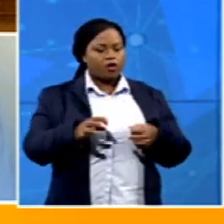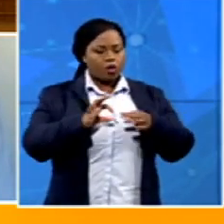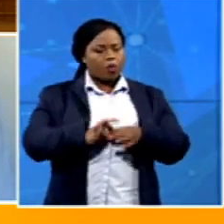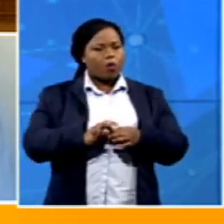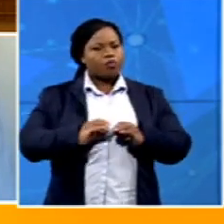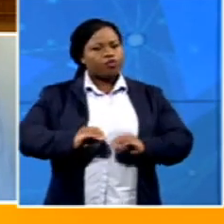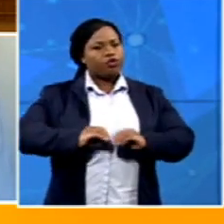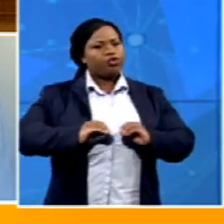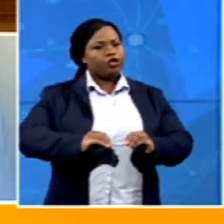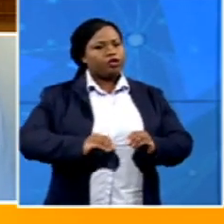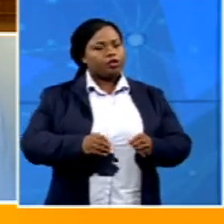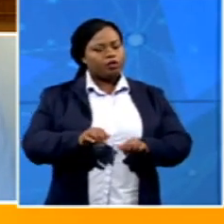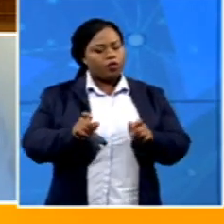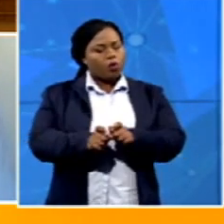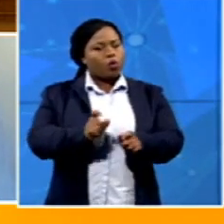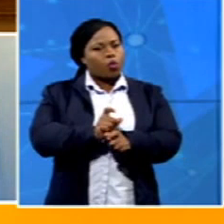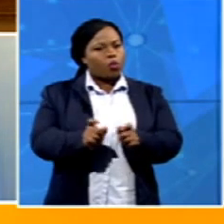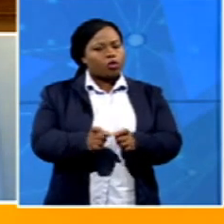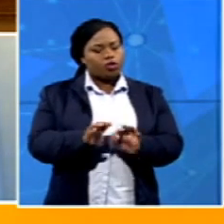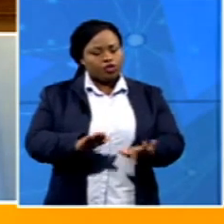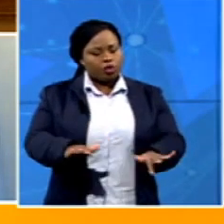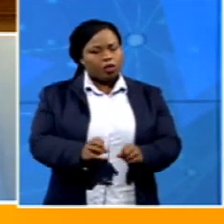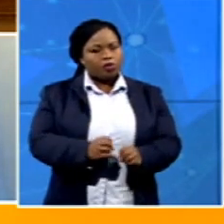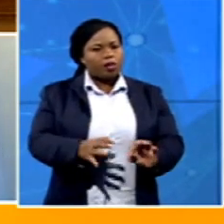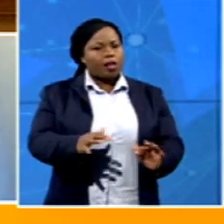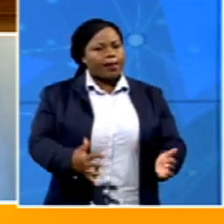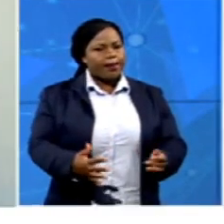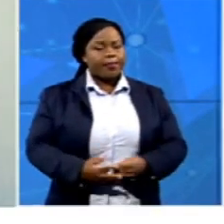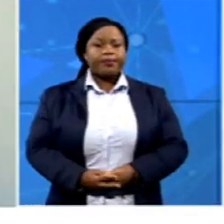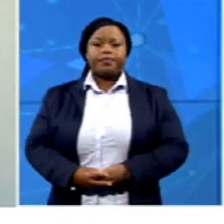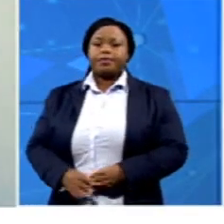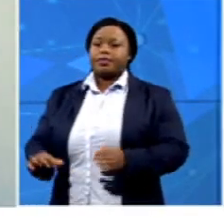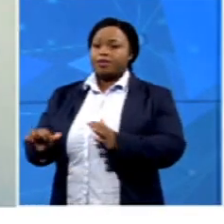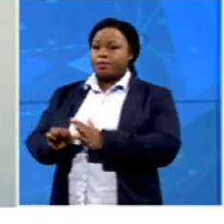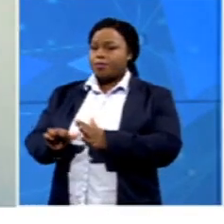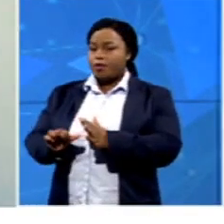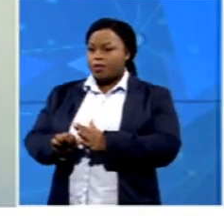even start? You know what, it's essential that we